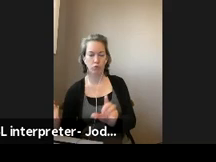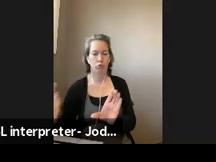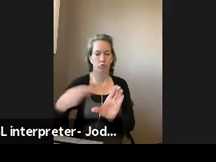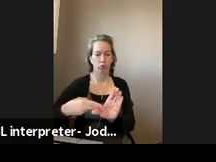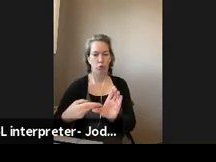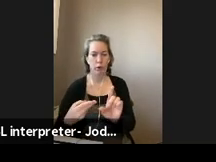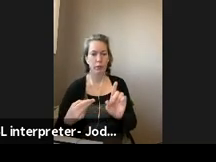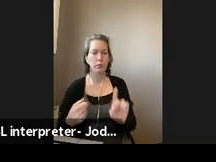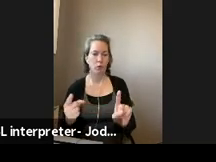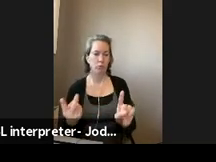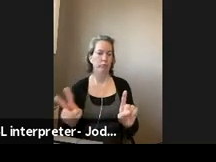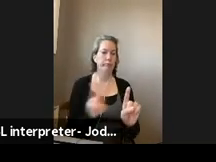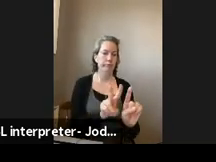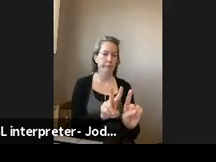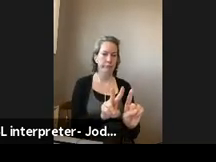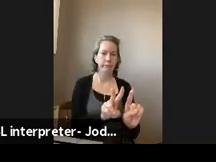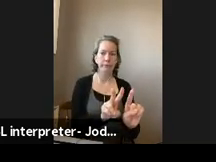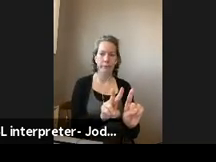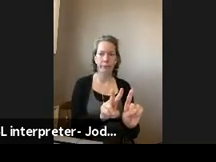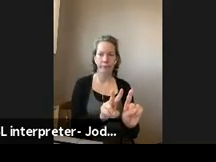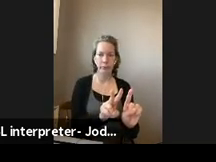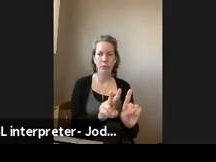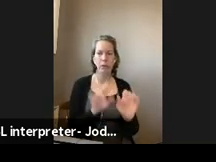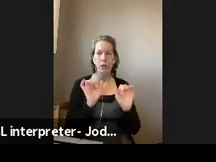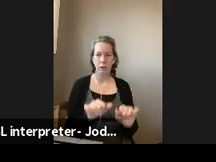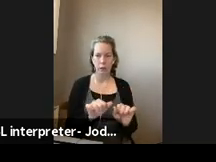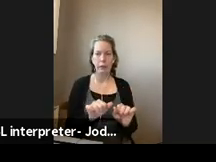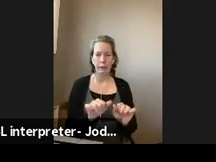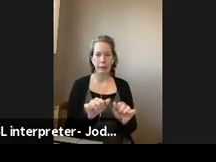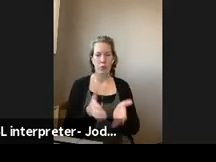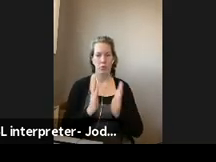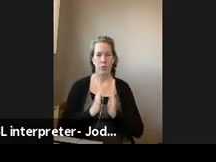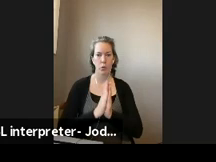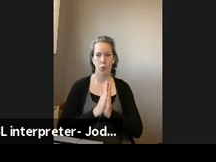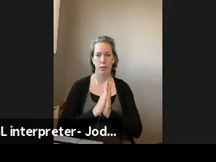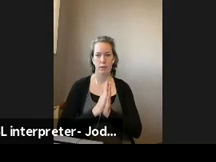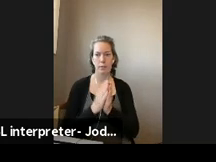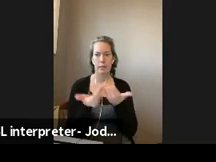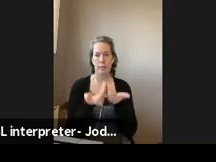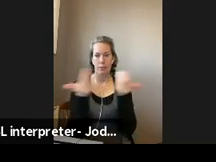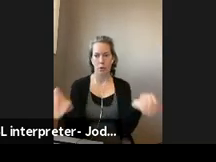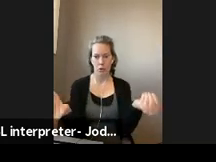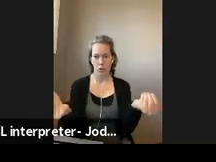to the built environment, and you could request separations in the workplace.